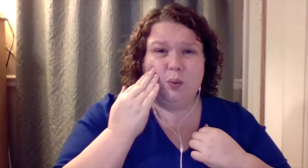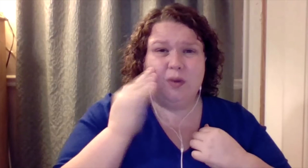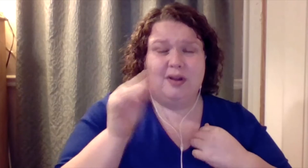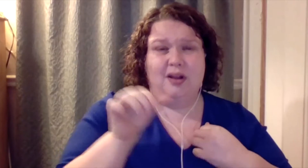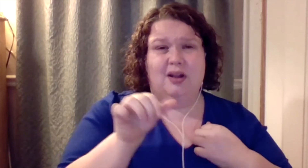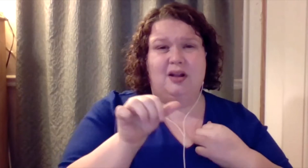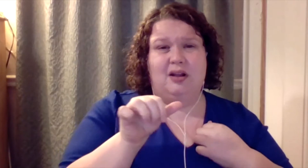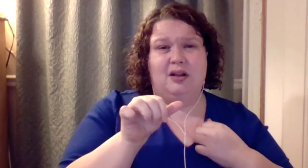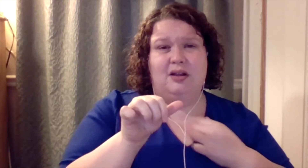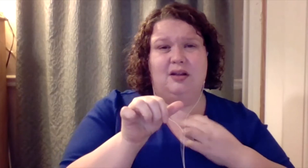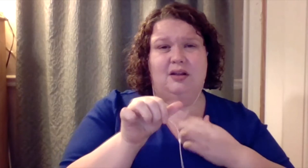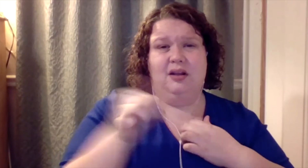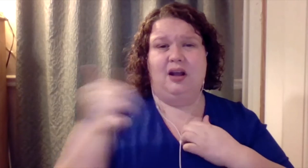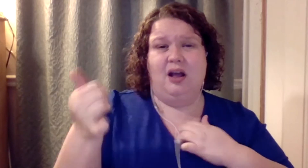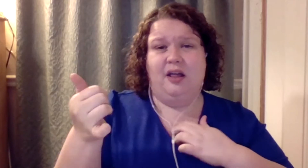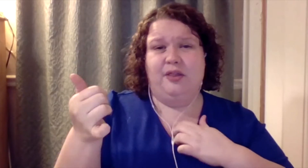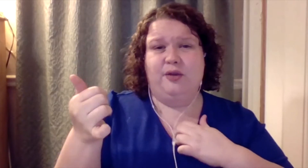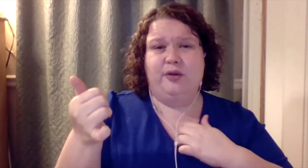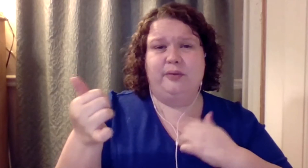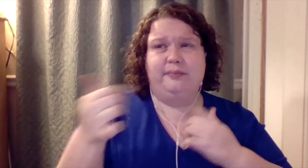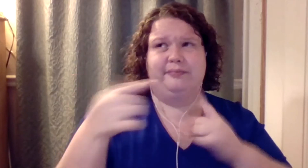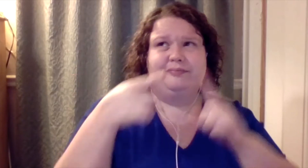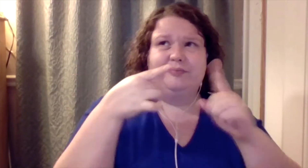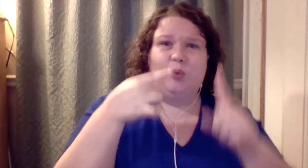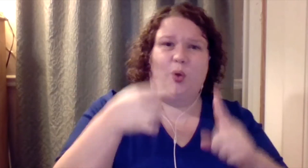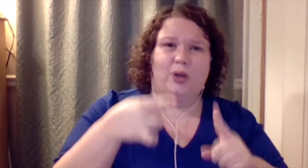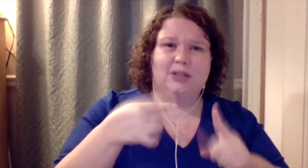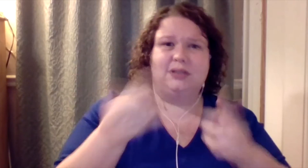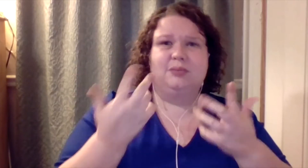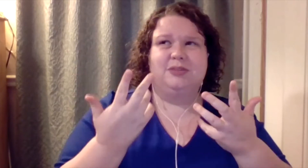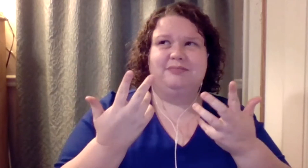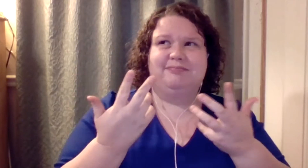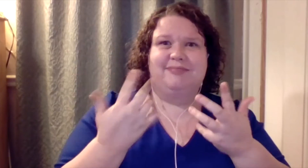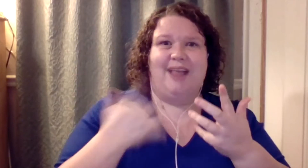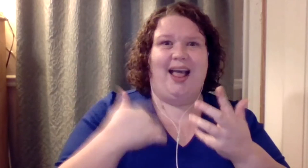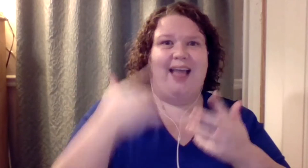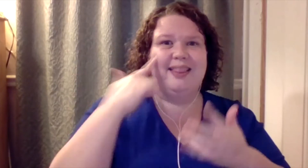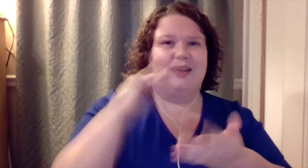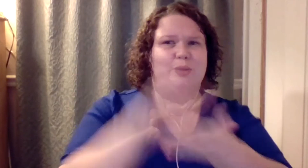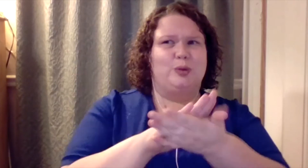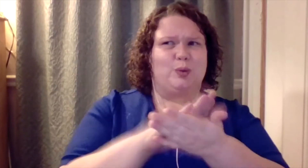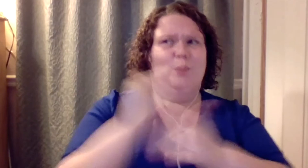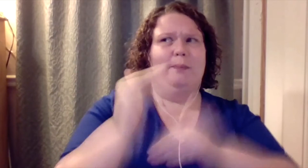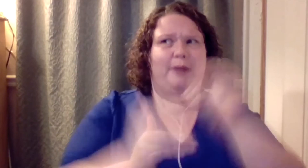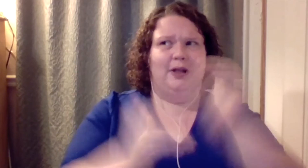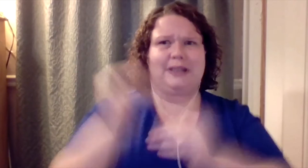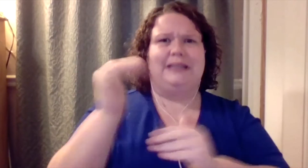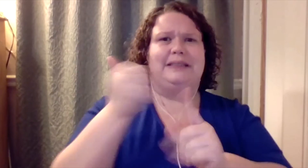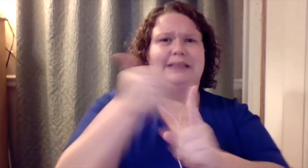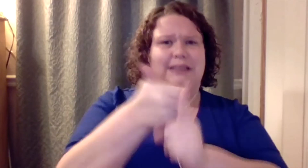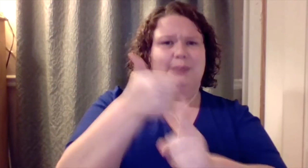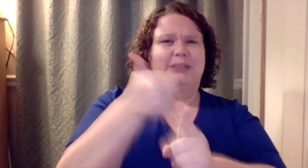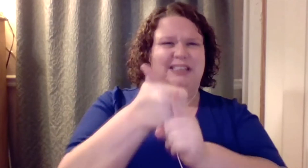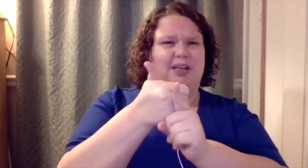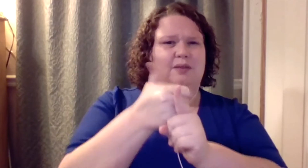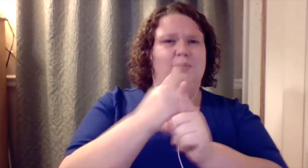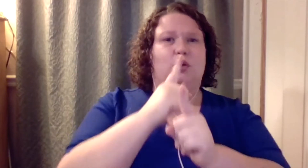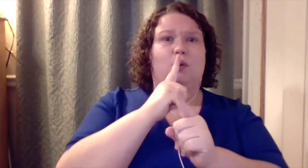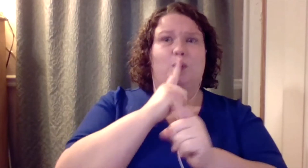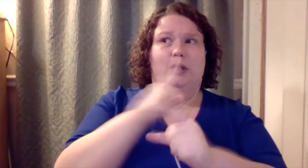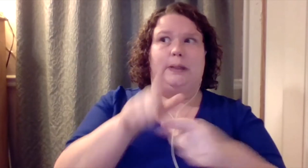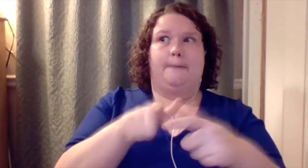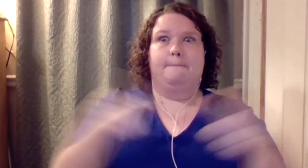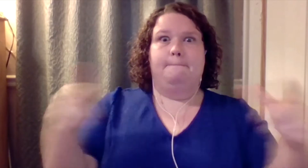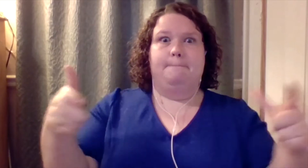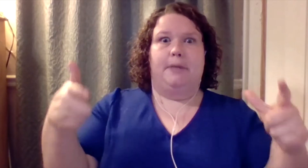points, but I just think the facilities is a big part of the environment. Like